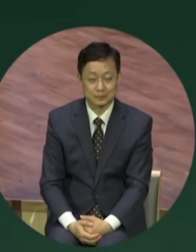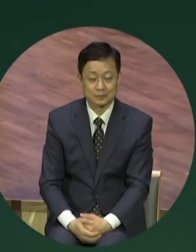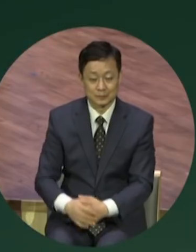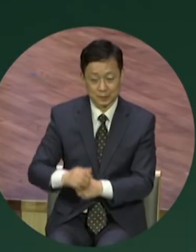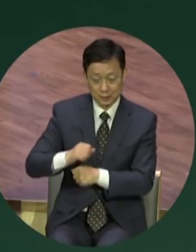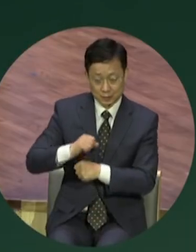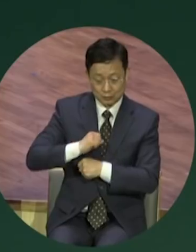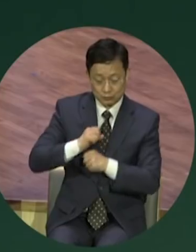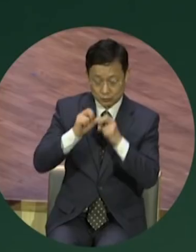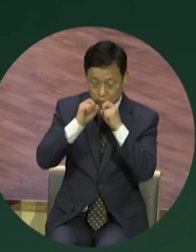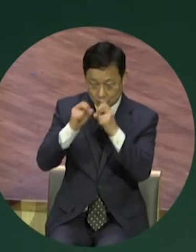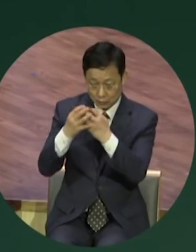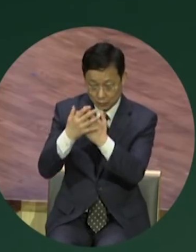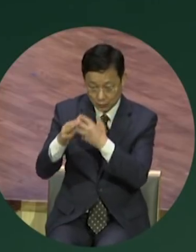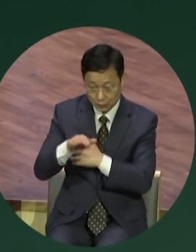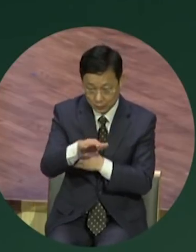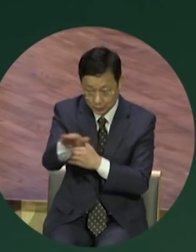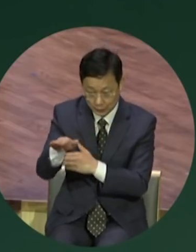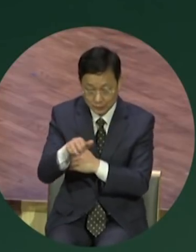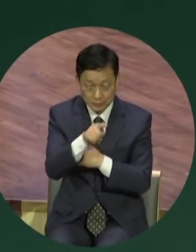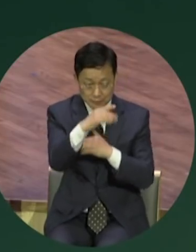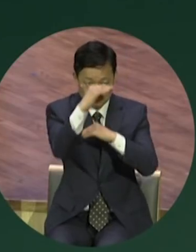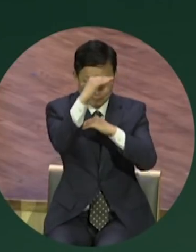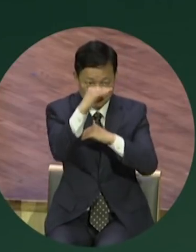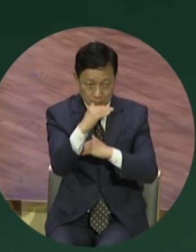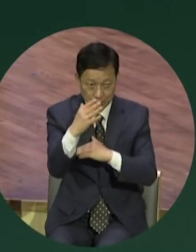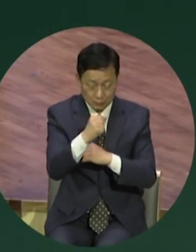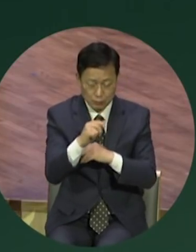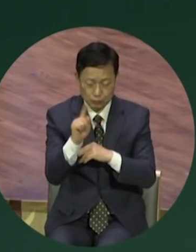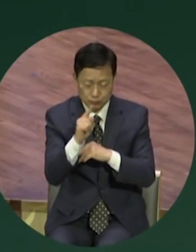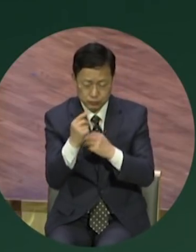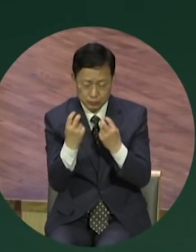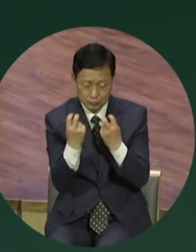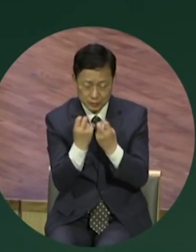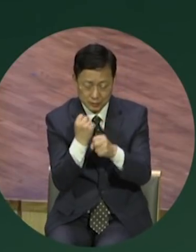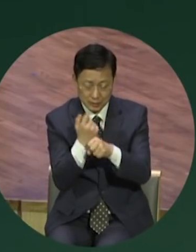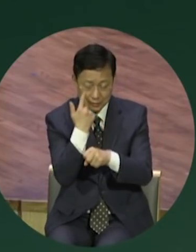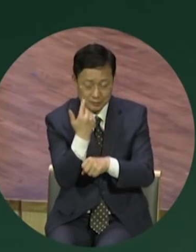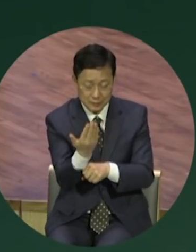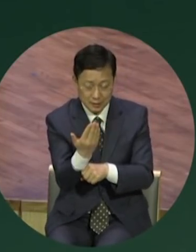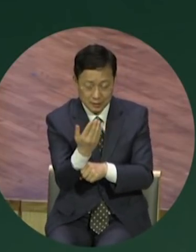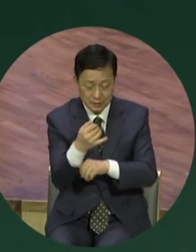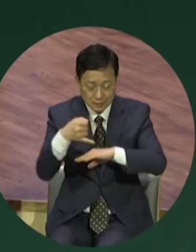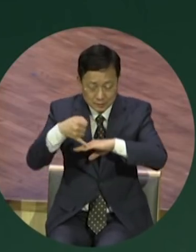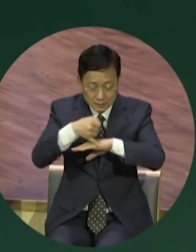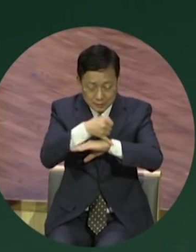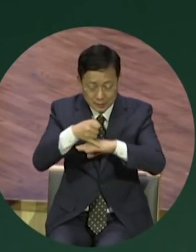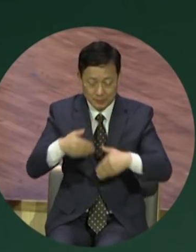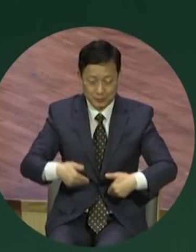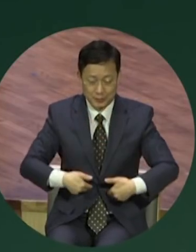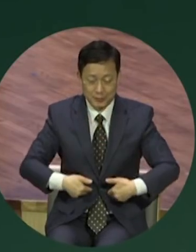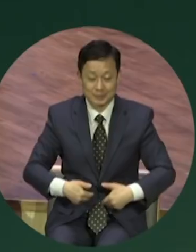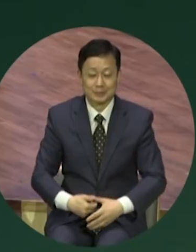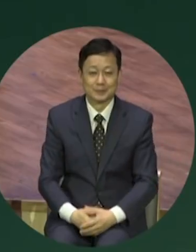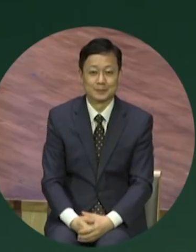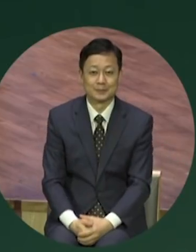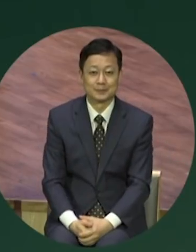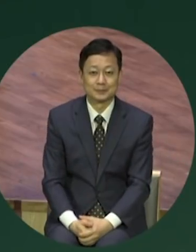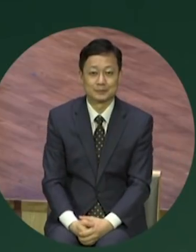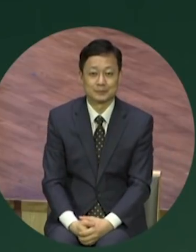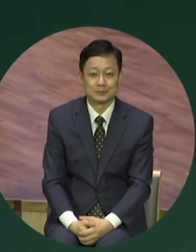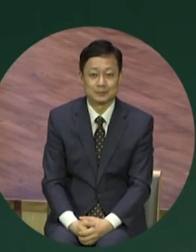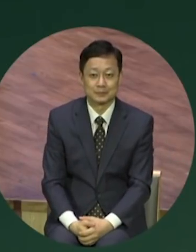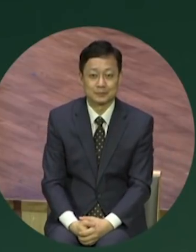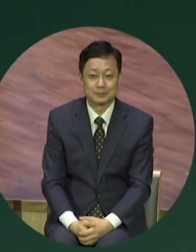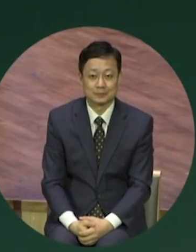very simply, it's this question: How must the military missions ministry workers meet with people, give the message, meet with contact-free